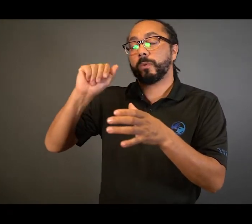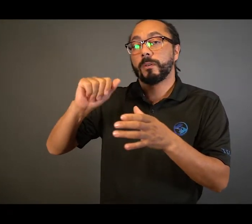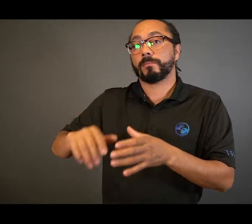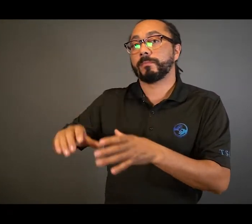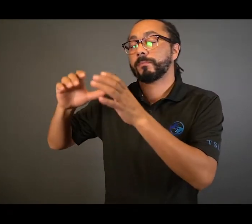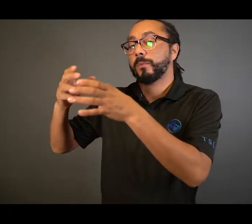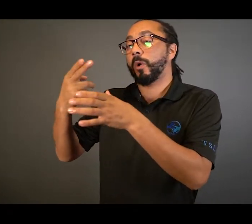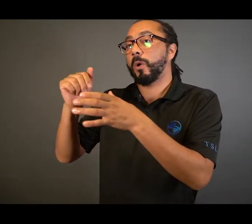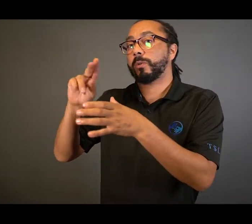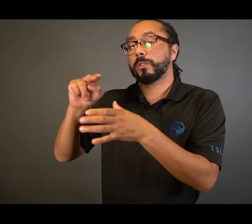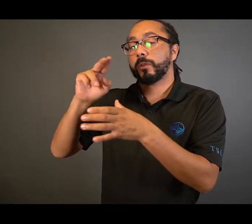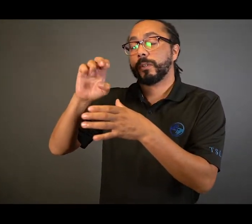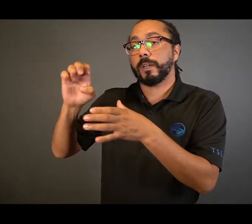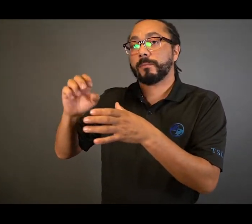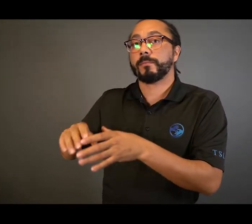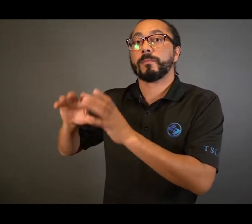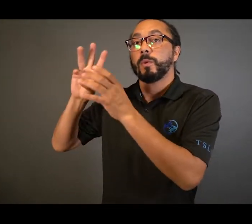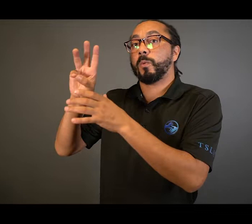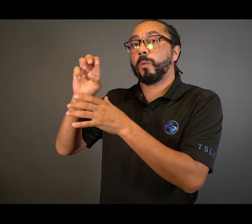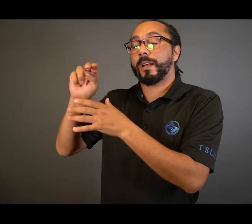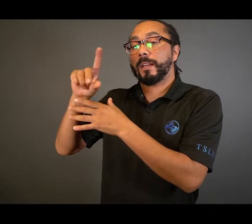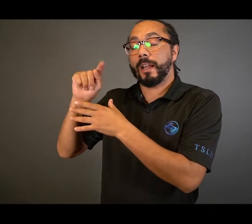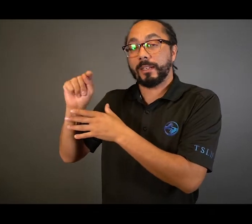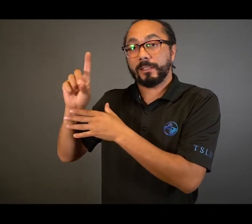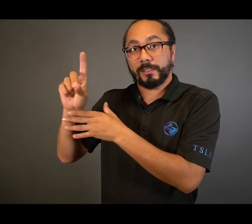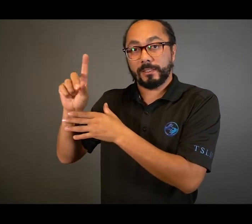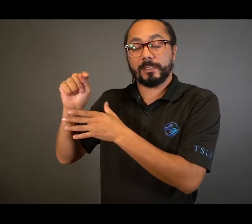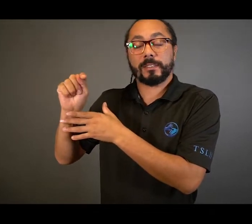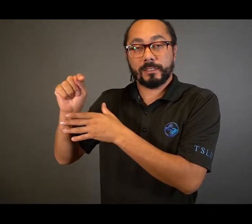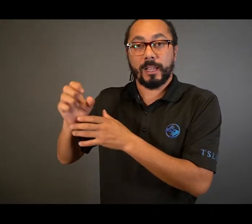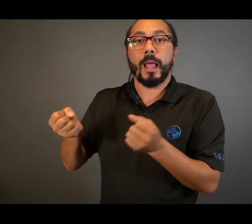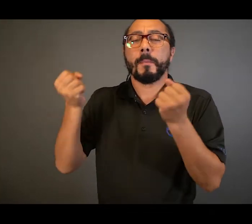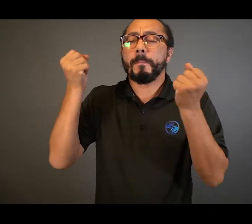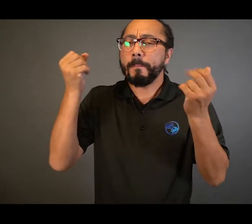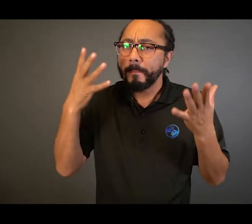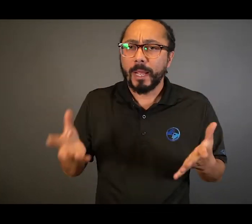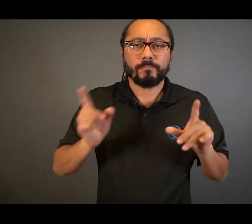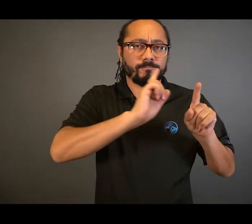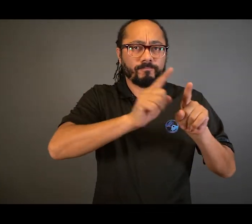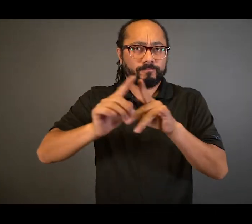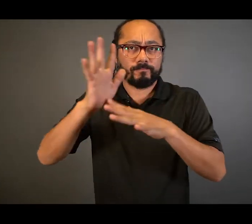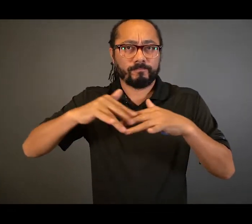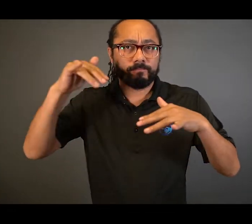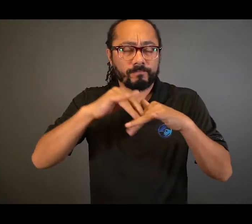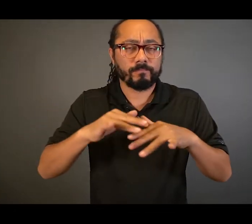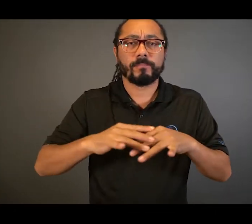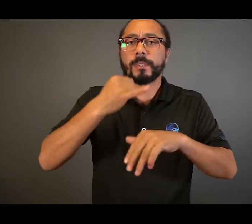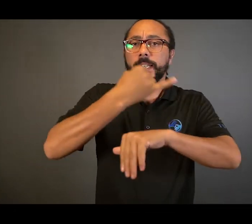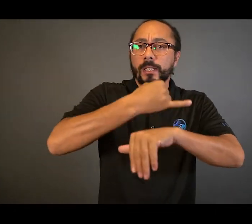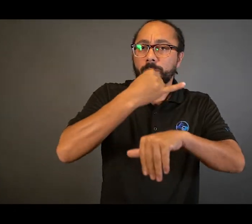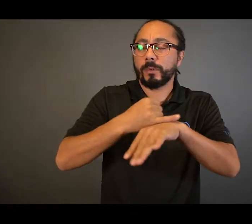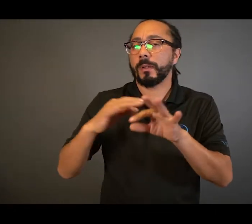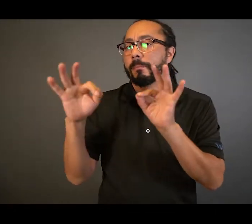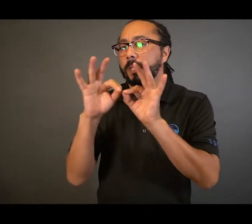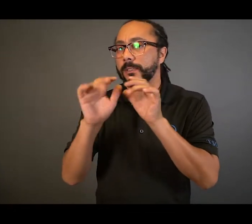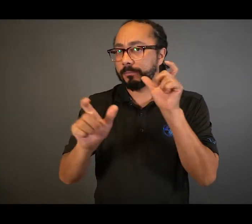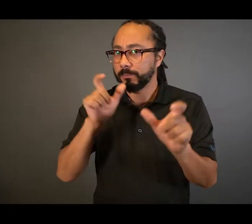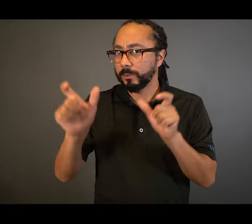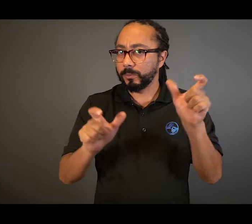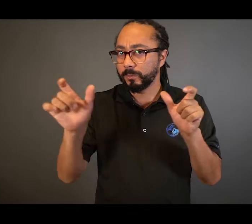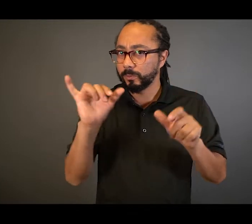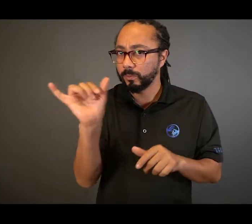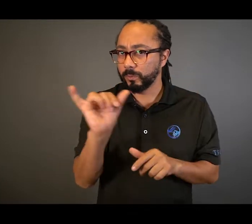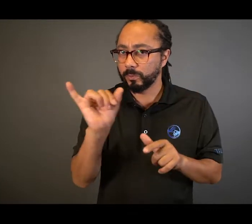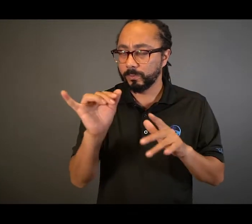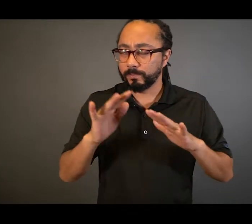Anishinaabeg, the Chippewa, the Haudenosaunee, and the Wendat peoples, and is now home to many First Nations, Inuit, and